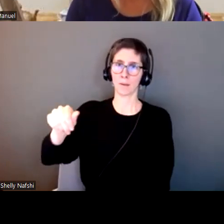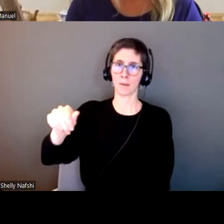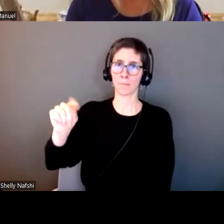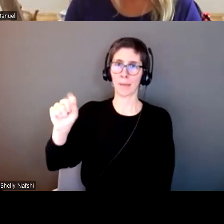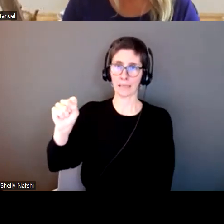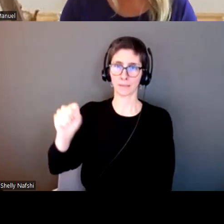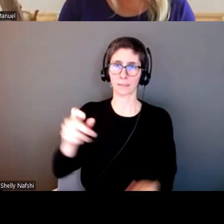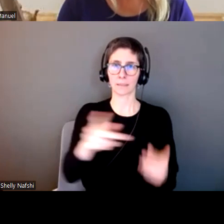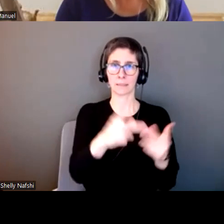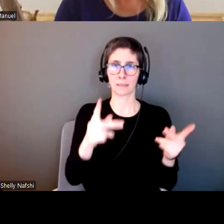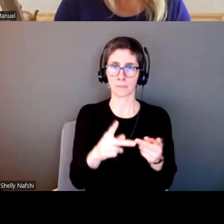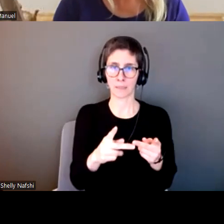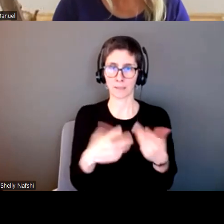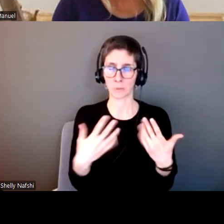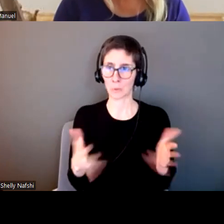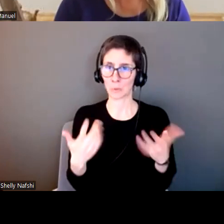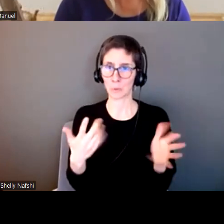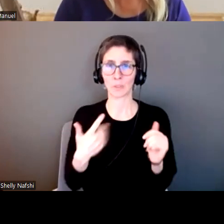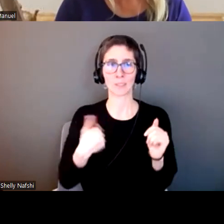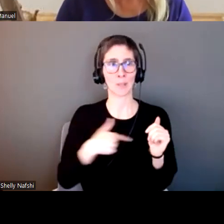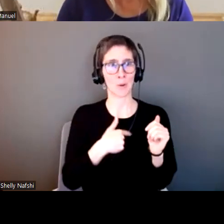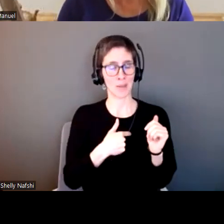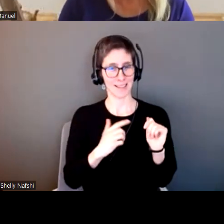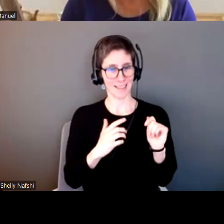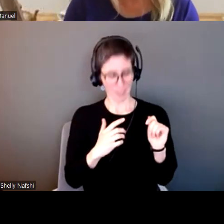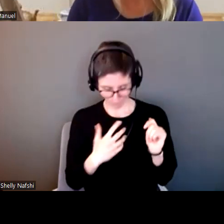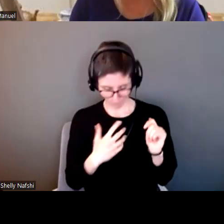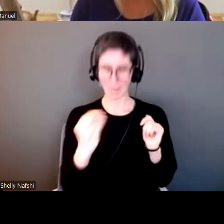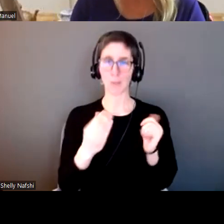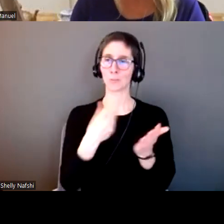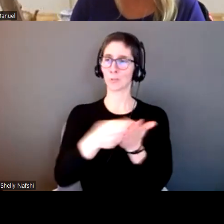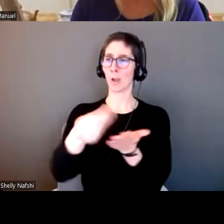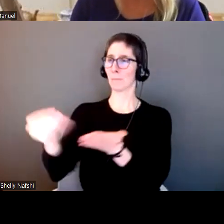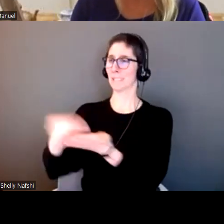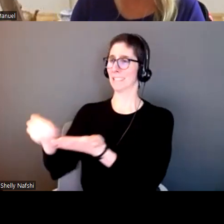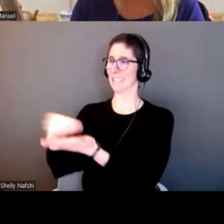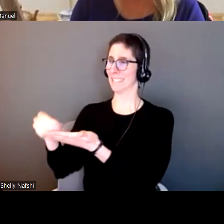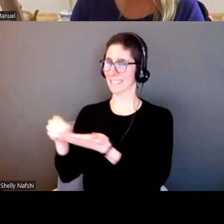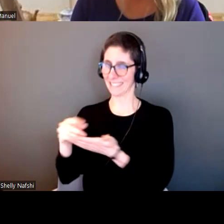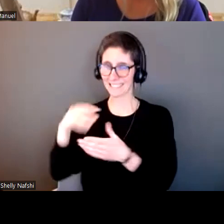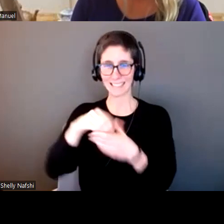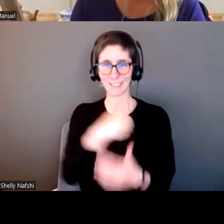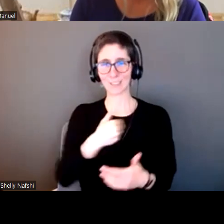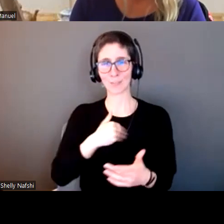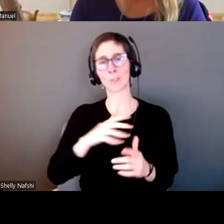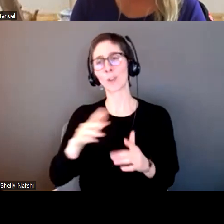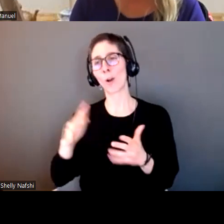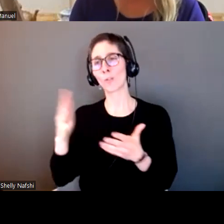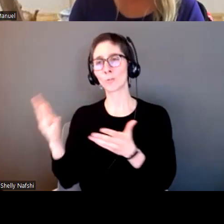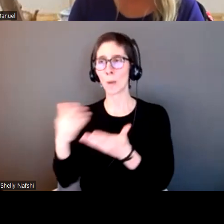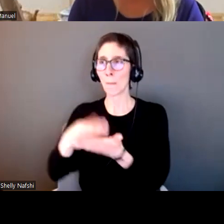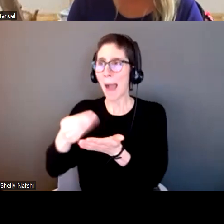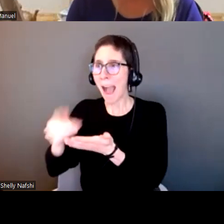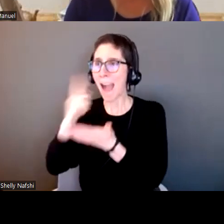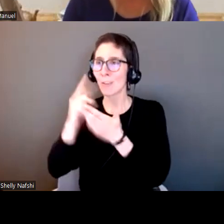meant a very large shopping trip to several stores in Toronto to buy everything we needed to equip the unit. And I tell you